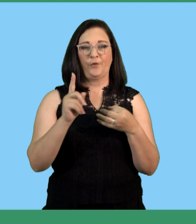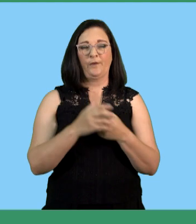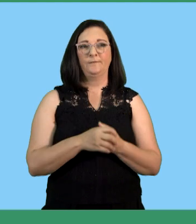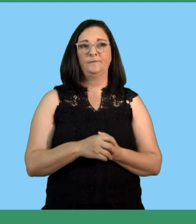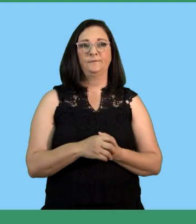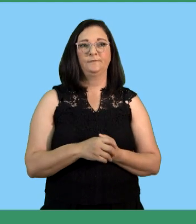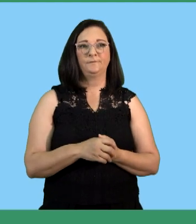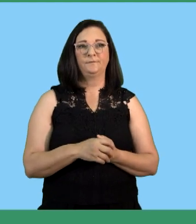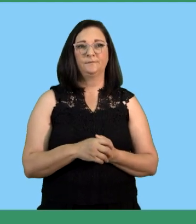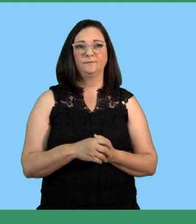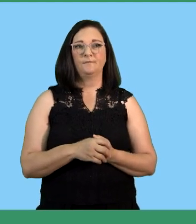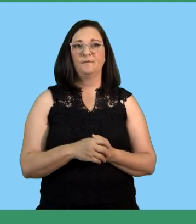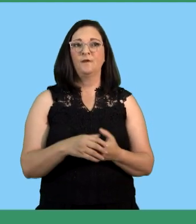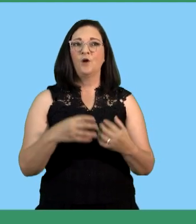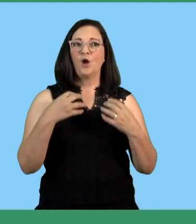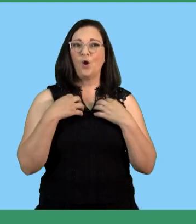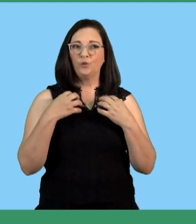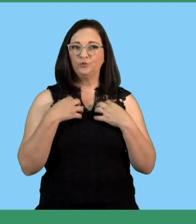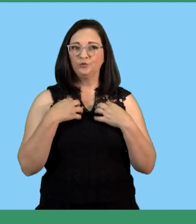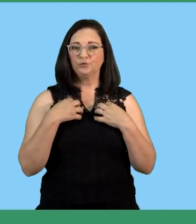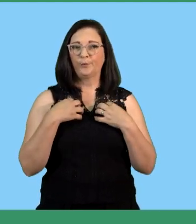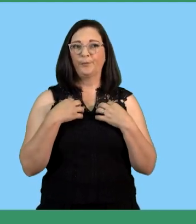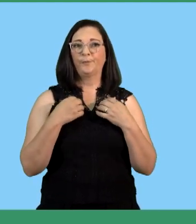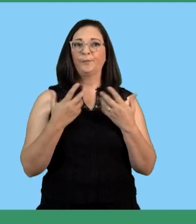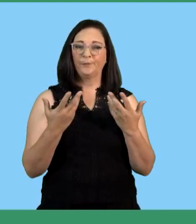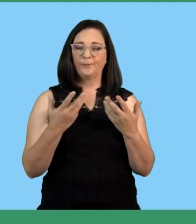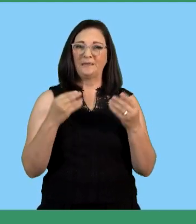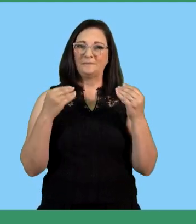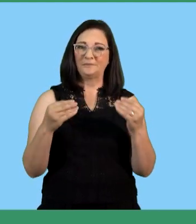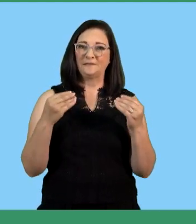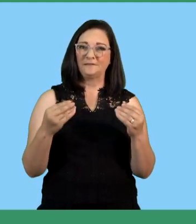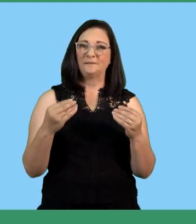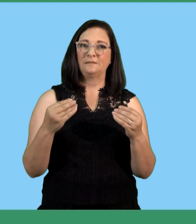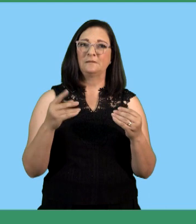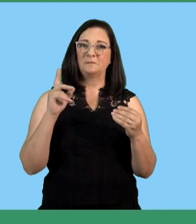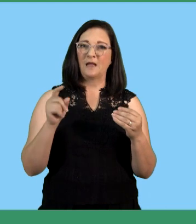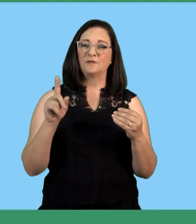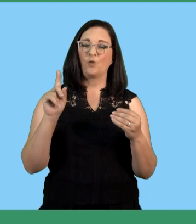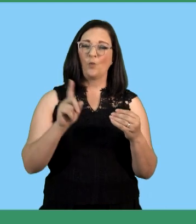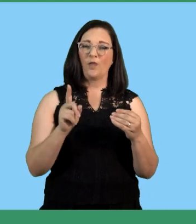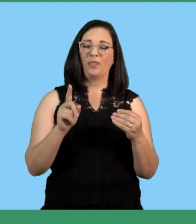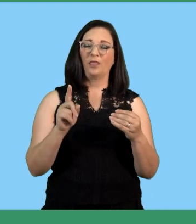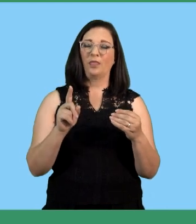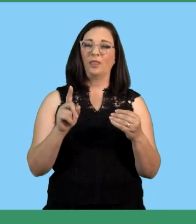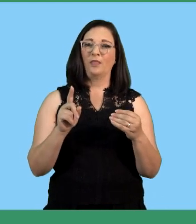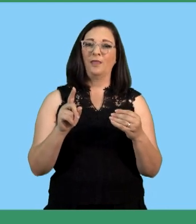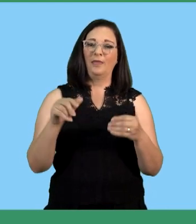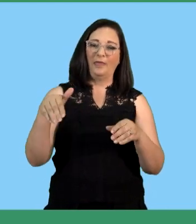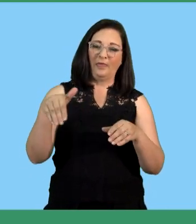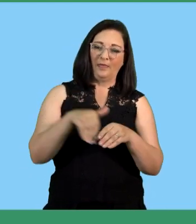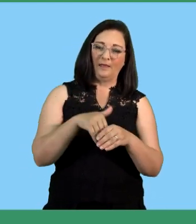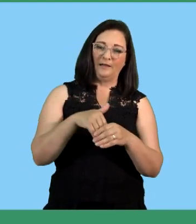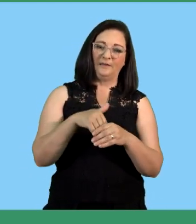one, which is ownership. Right, with ownership, businesses should include black people